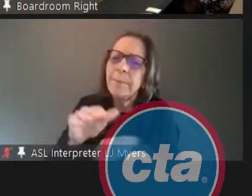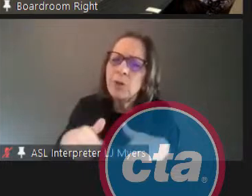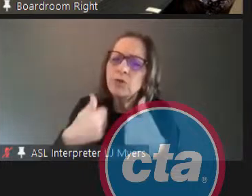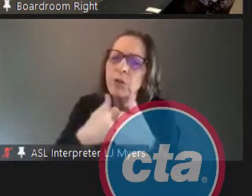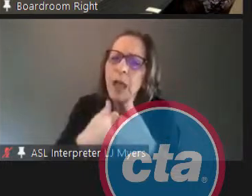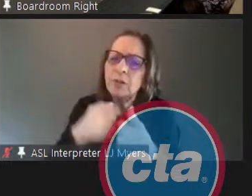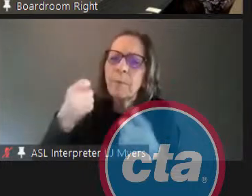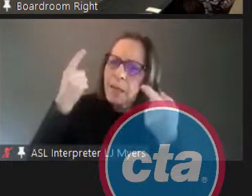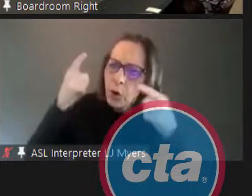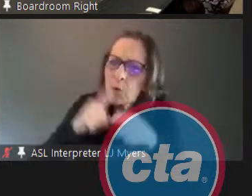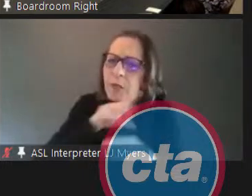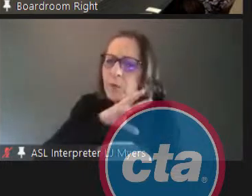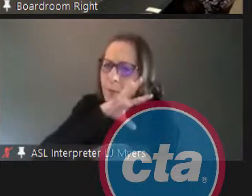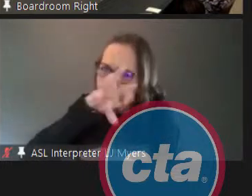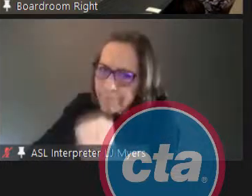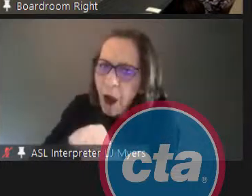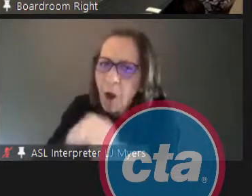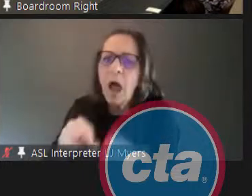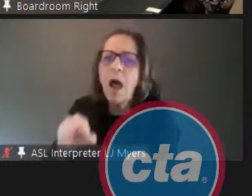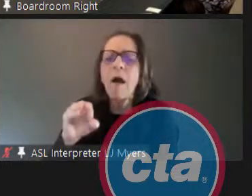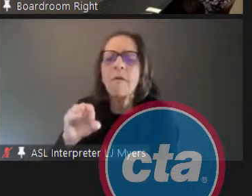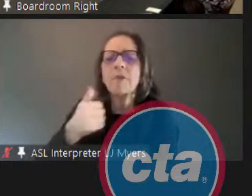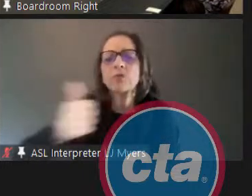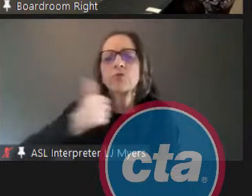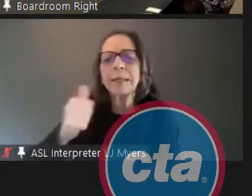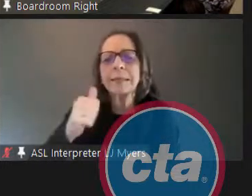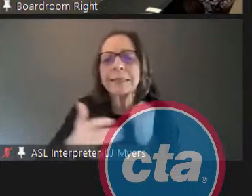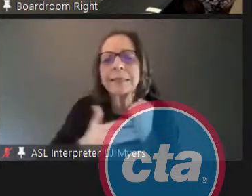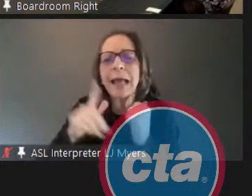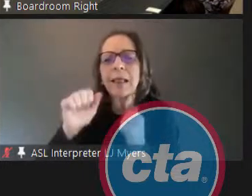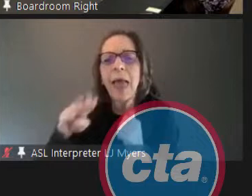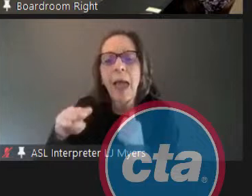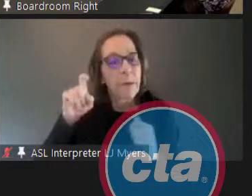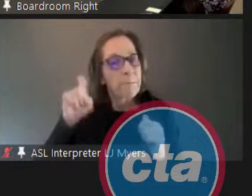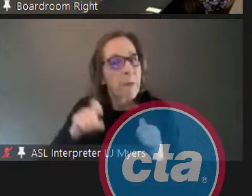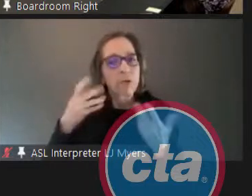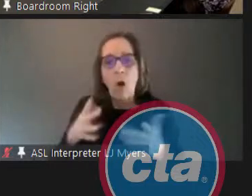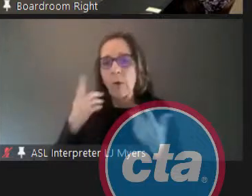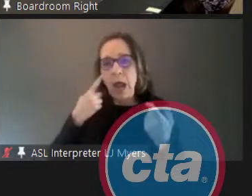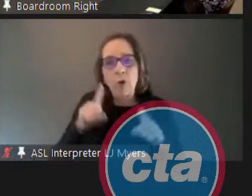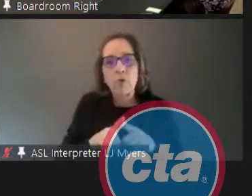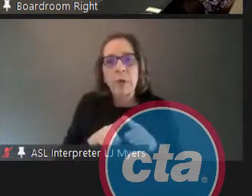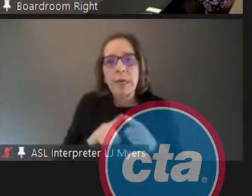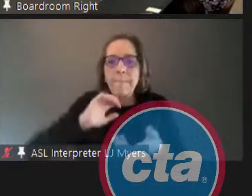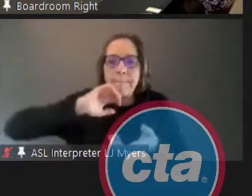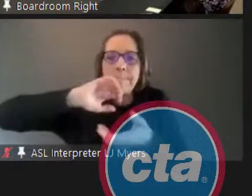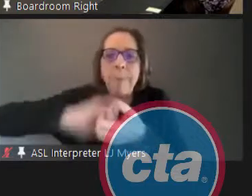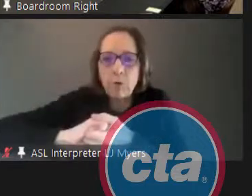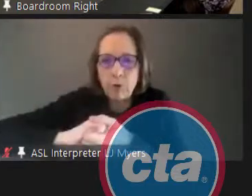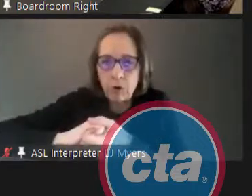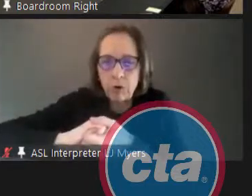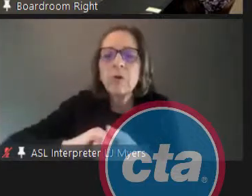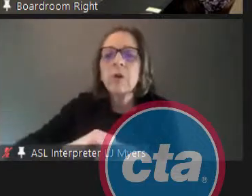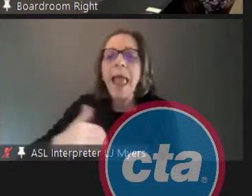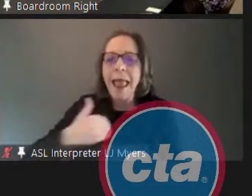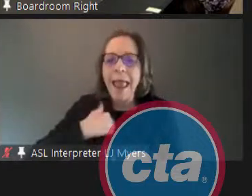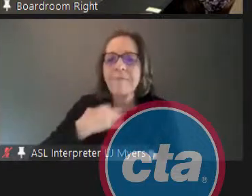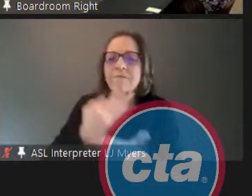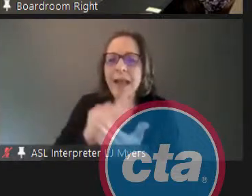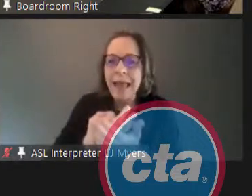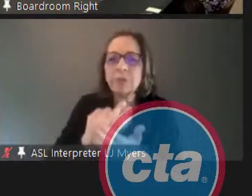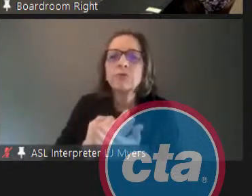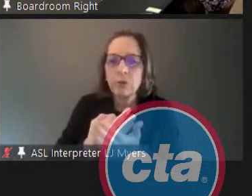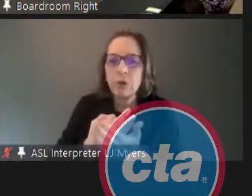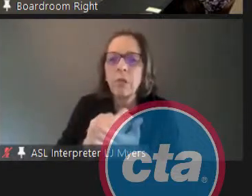have agreed to be part of the Transit Tech Lab. So they already have to agreed to have been part of this partnership. They have to have some financial outlays with